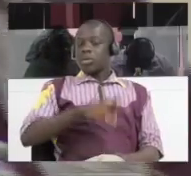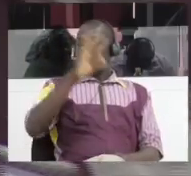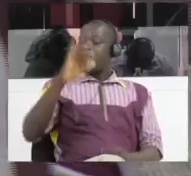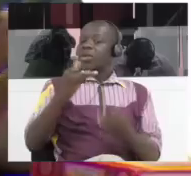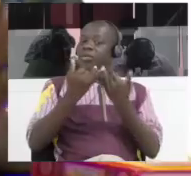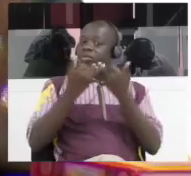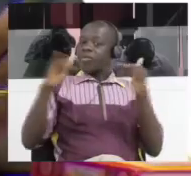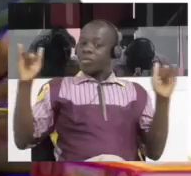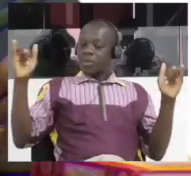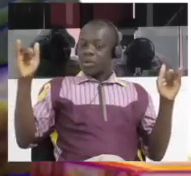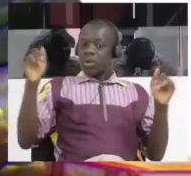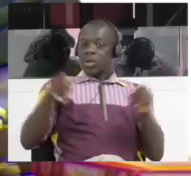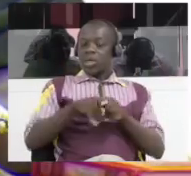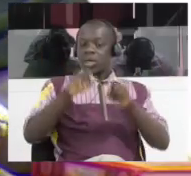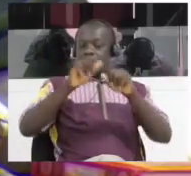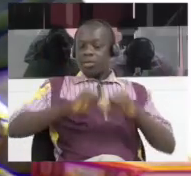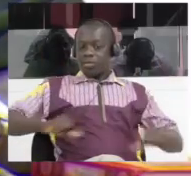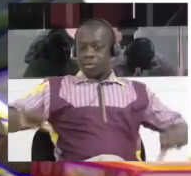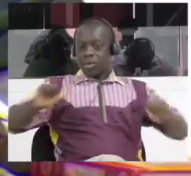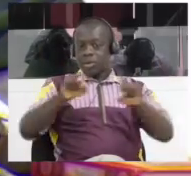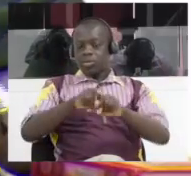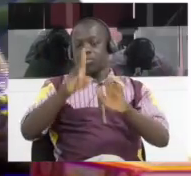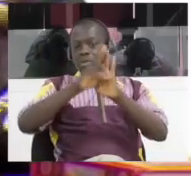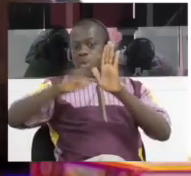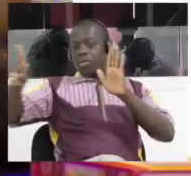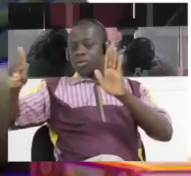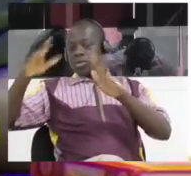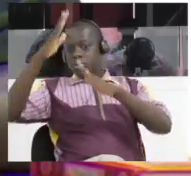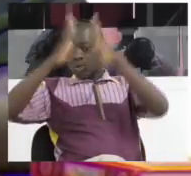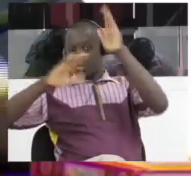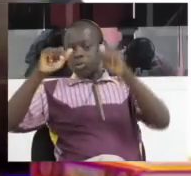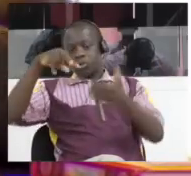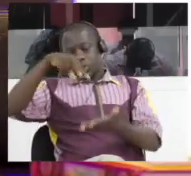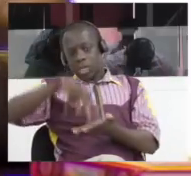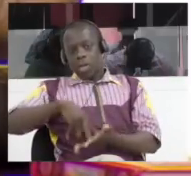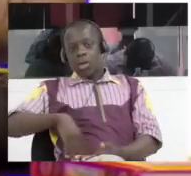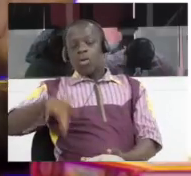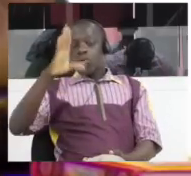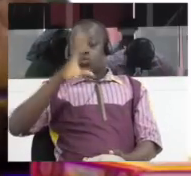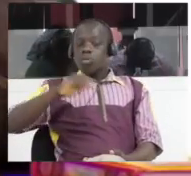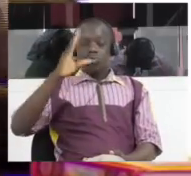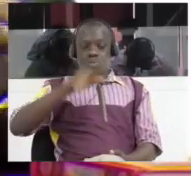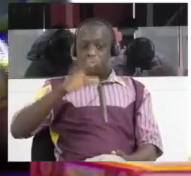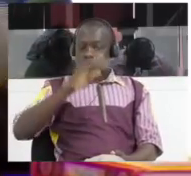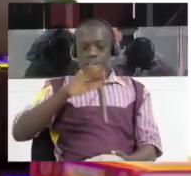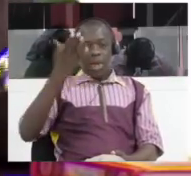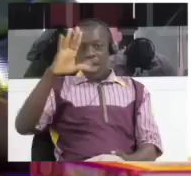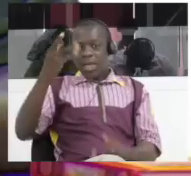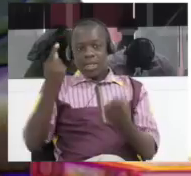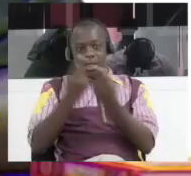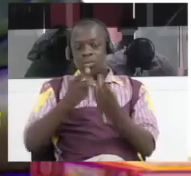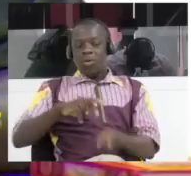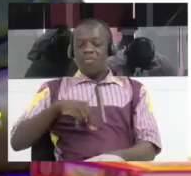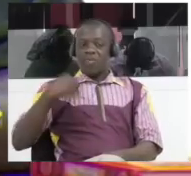is a very free, distinct environment. A private soldier can stand up and say anything he feels and ask